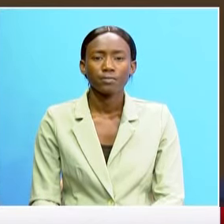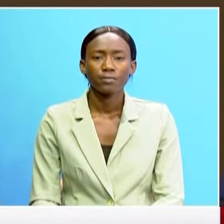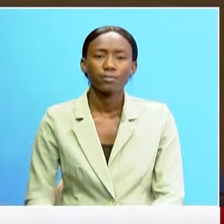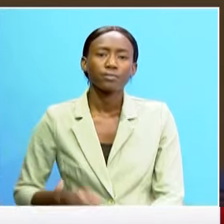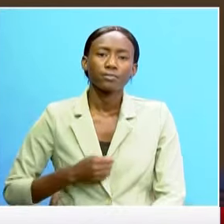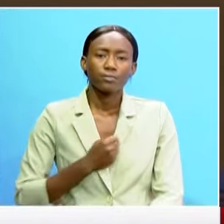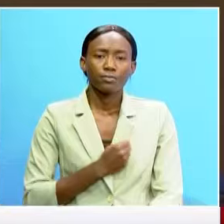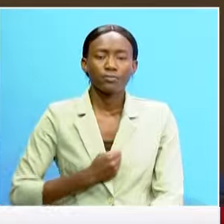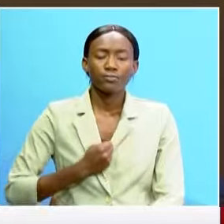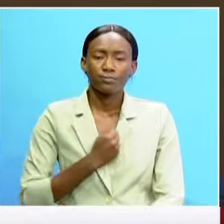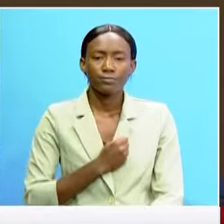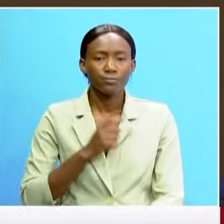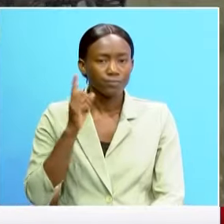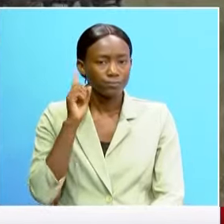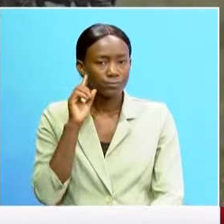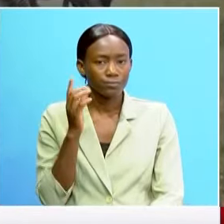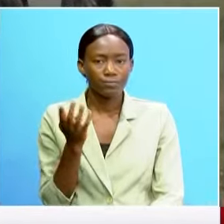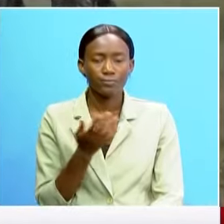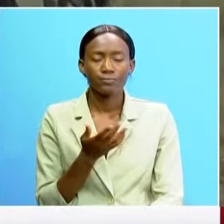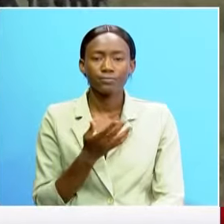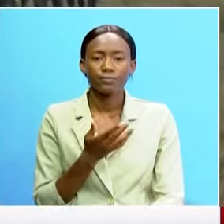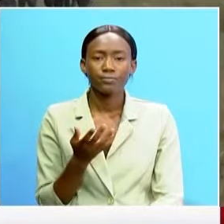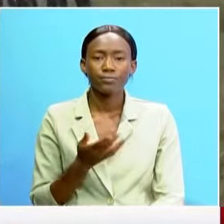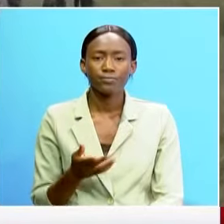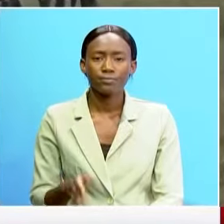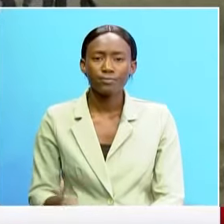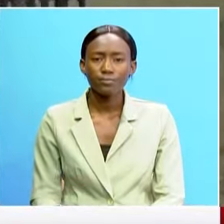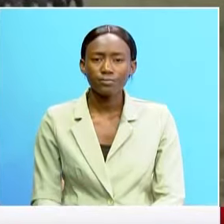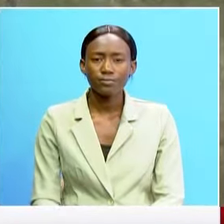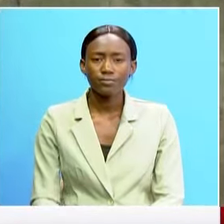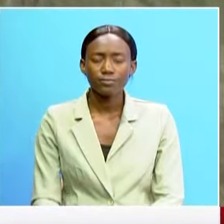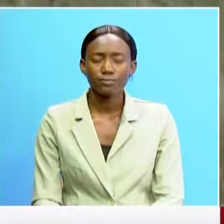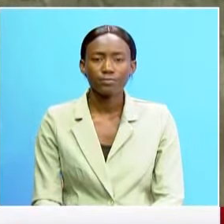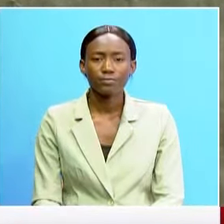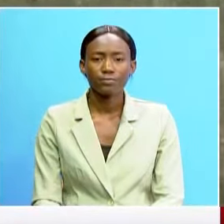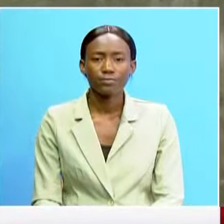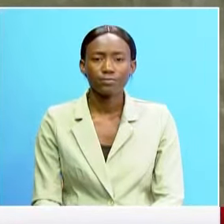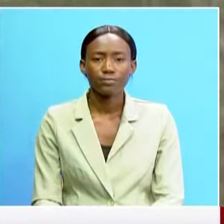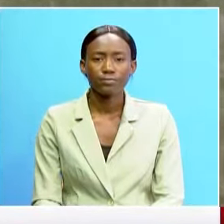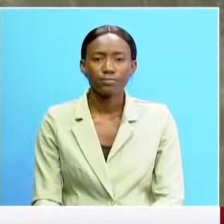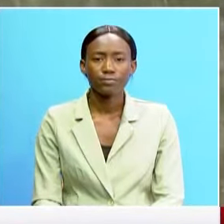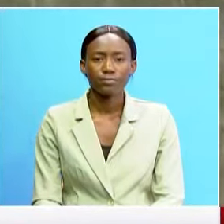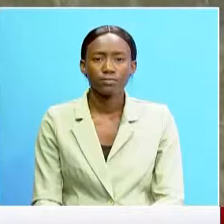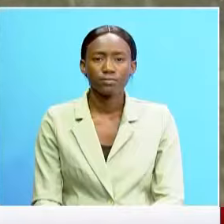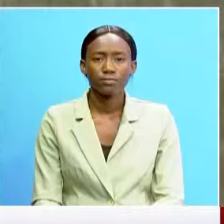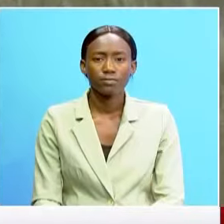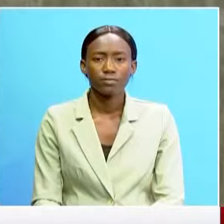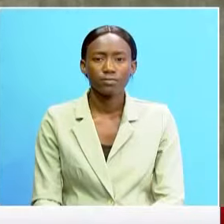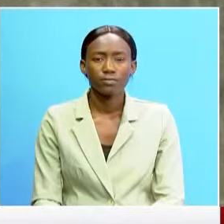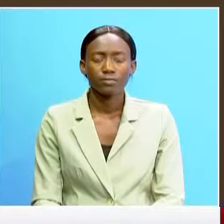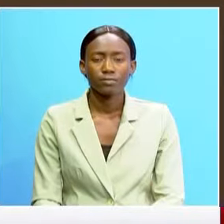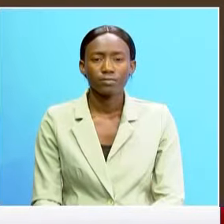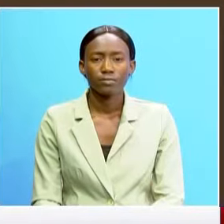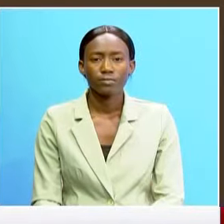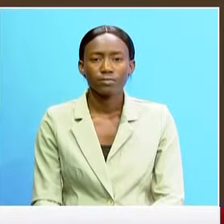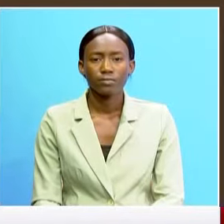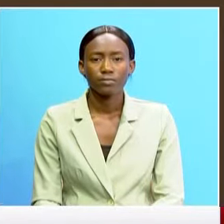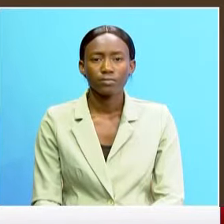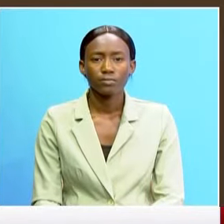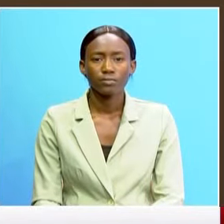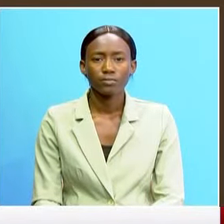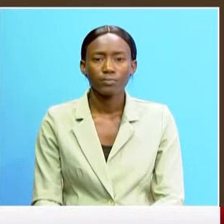the policies and guidelines that are developed, and also see how best maybe they can provide the water